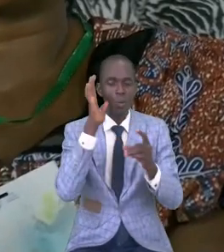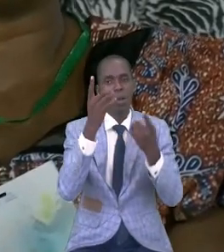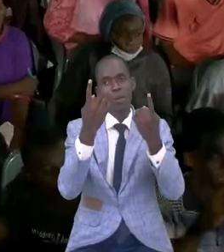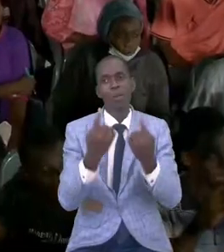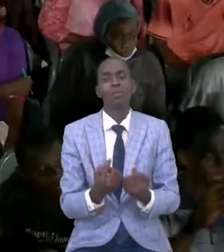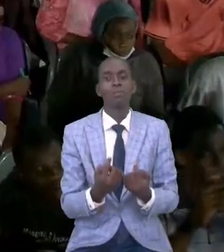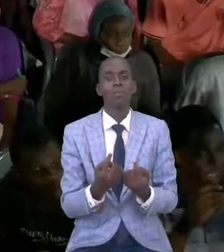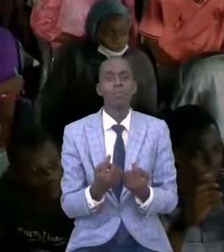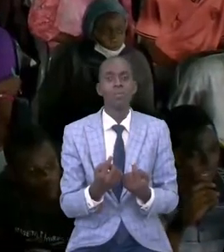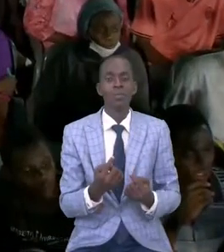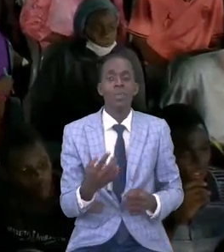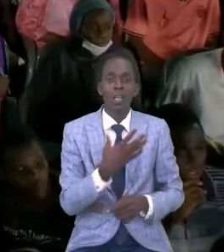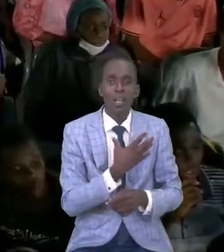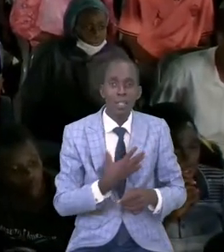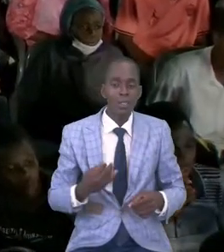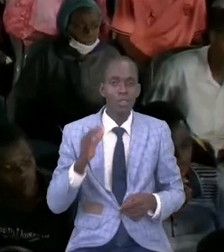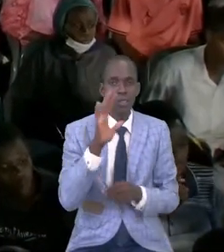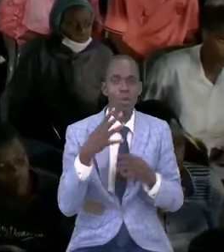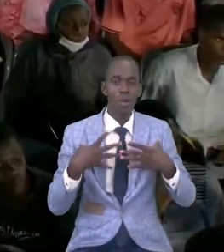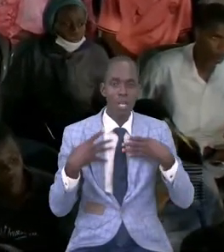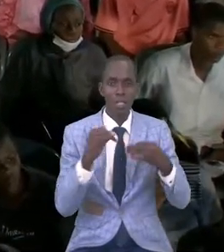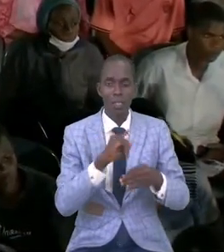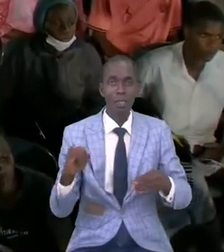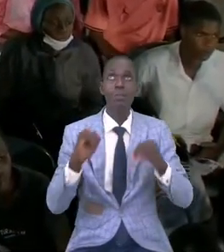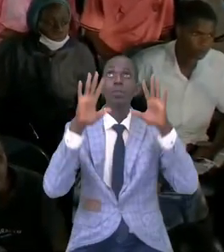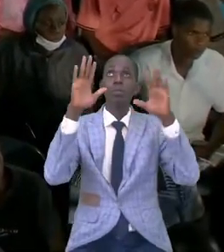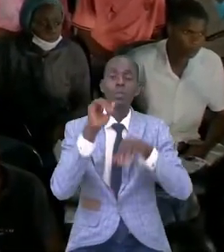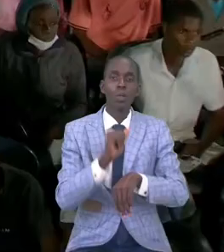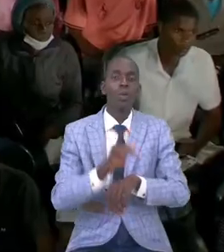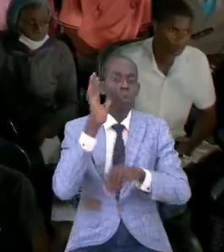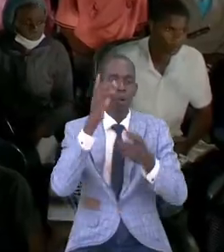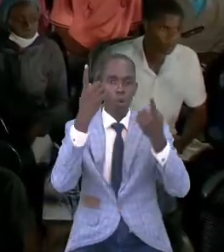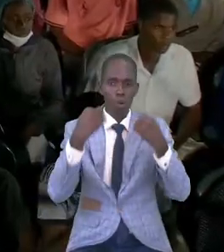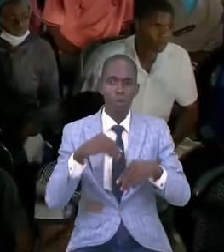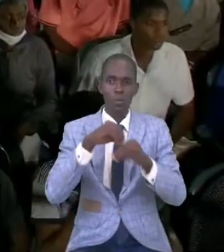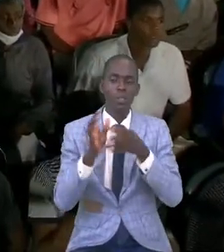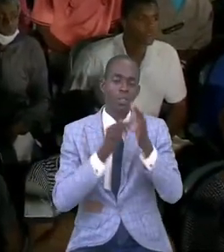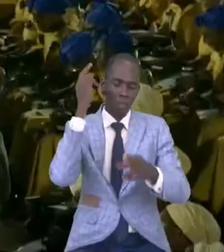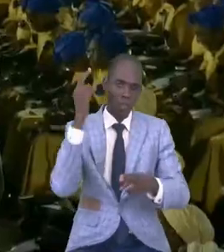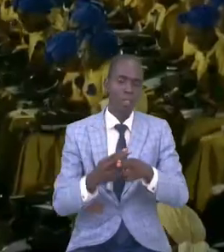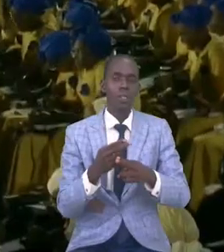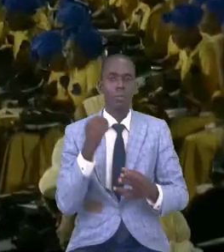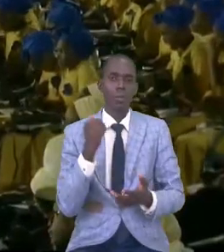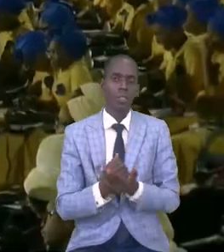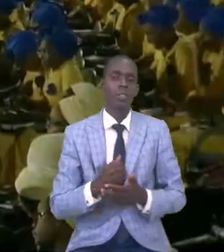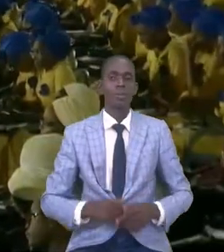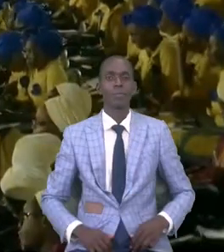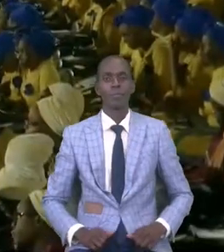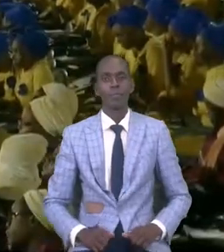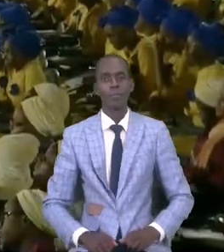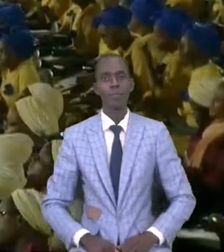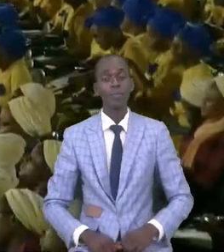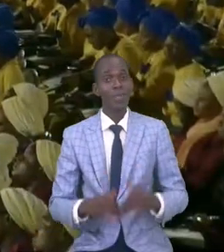come, and your healing miracle will come in Jesus' name. Now, they ask